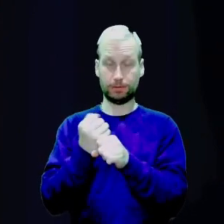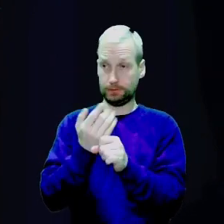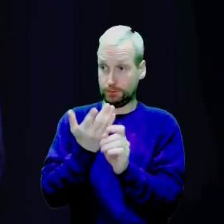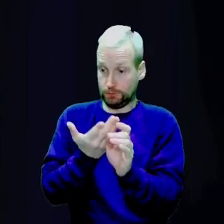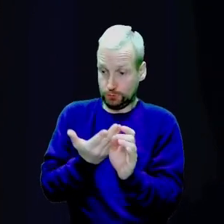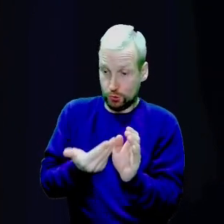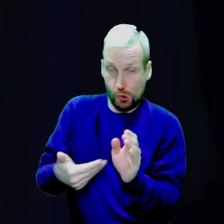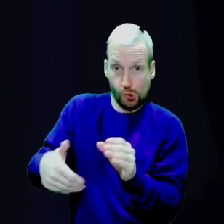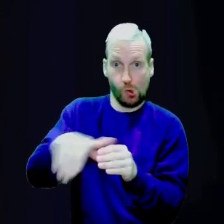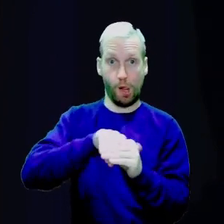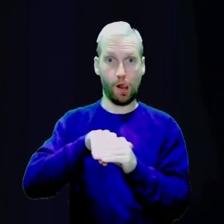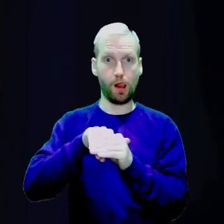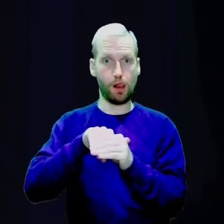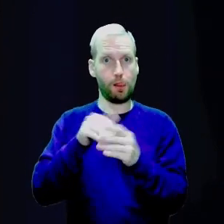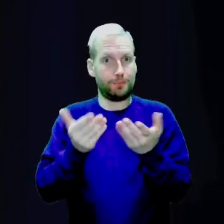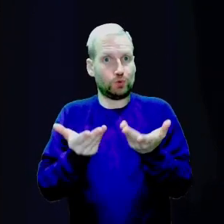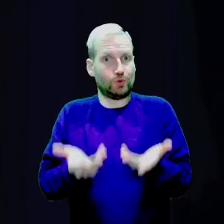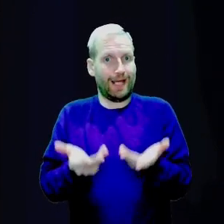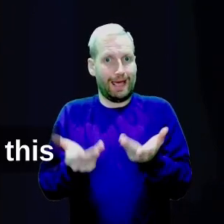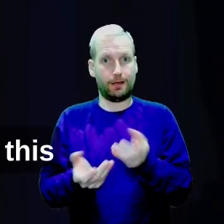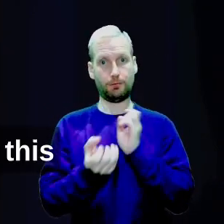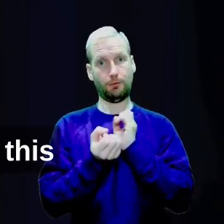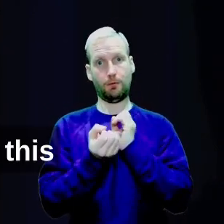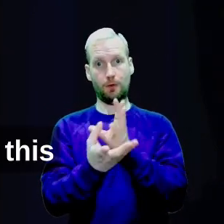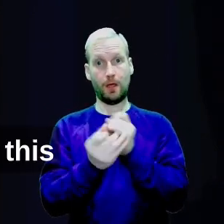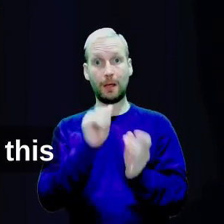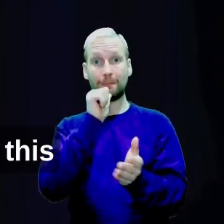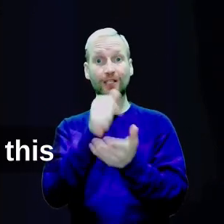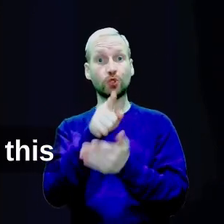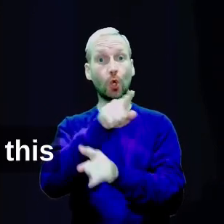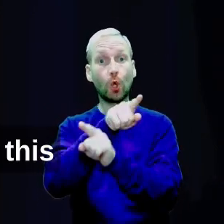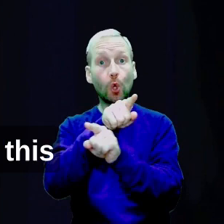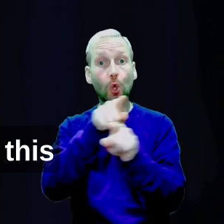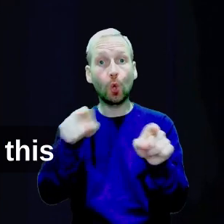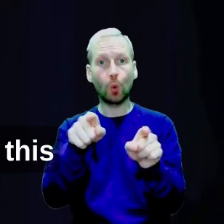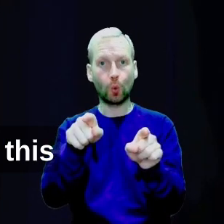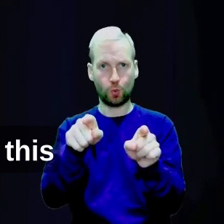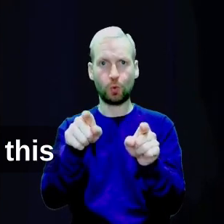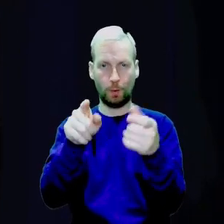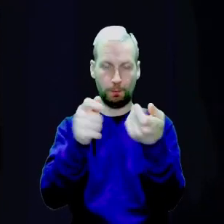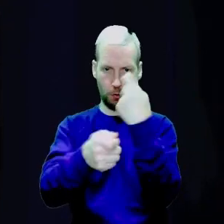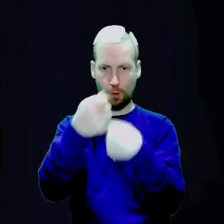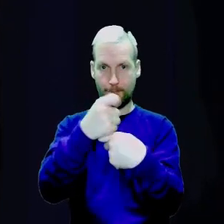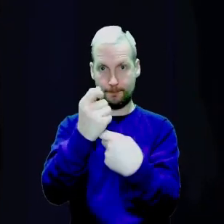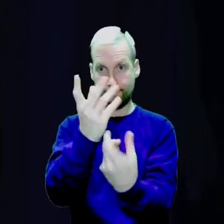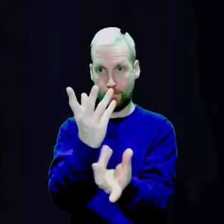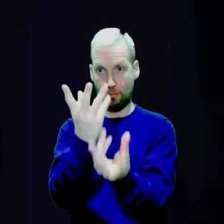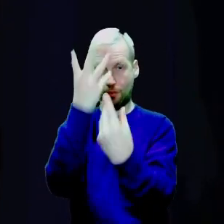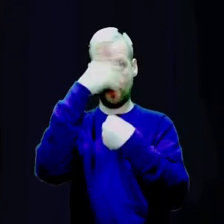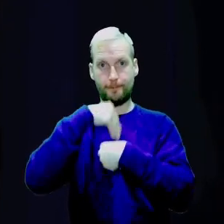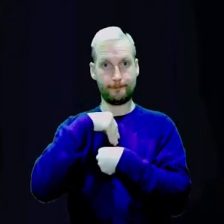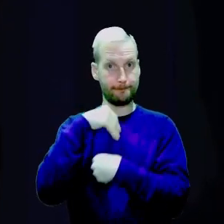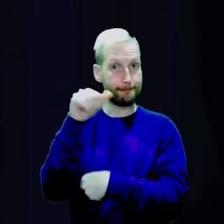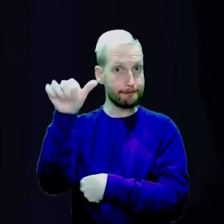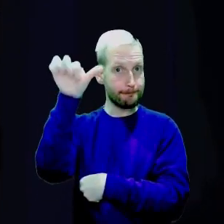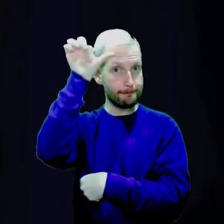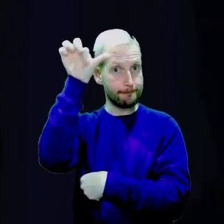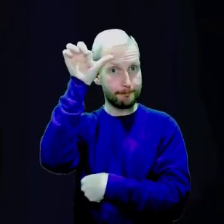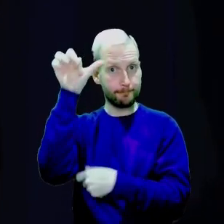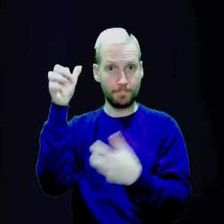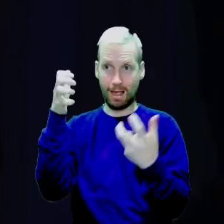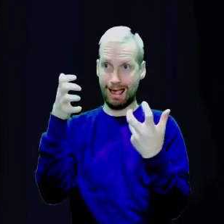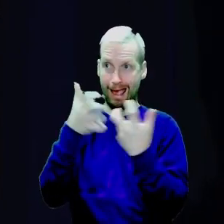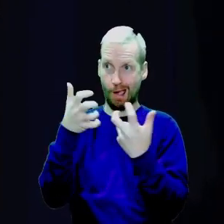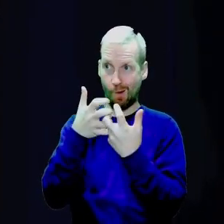of what today is about, making sure that you are informed about things that are going on in this area and where you can get help